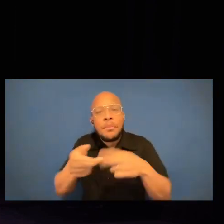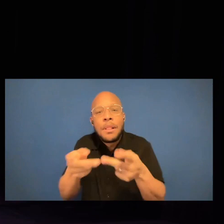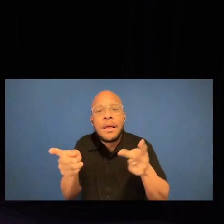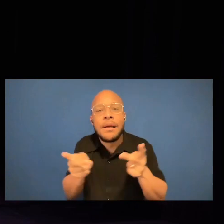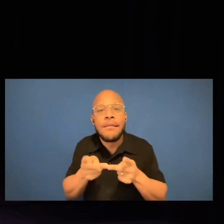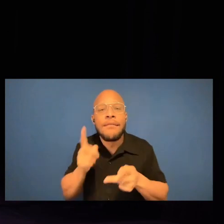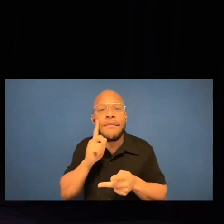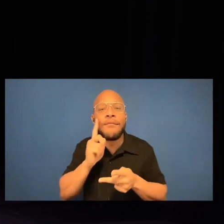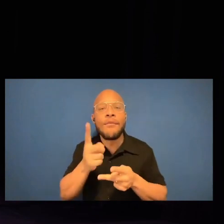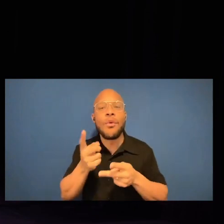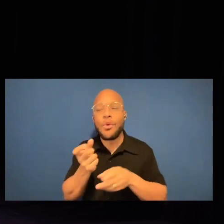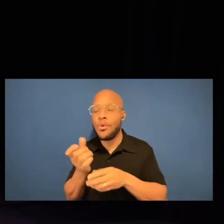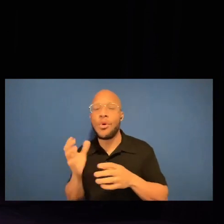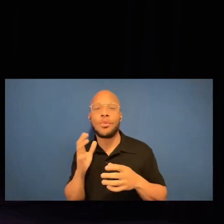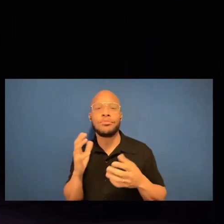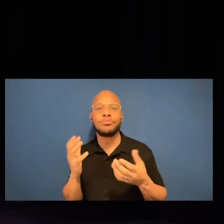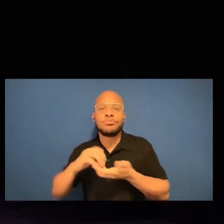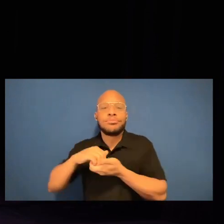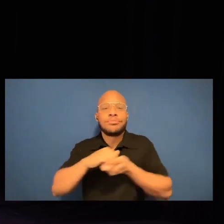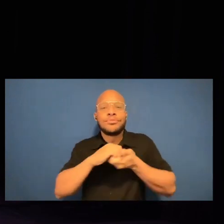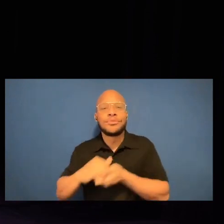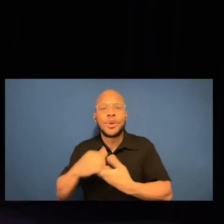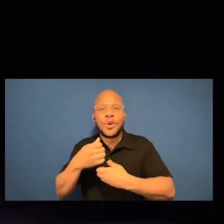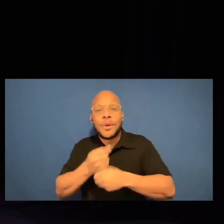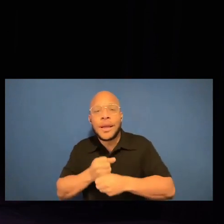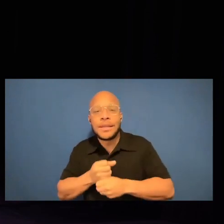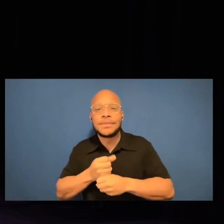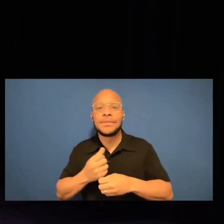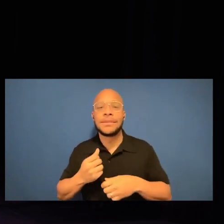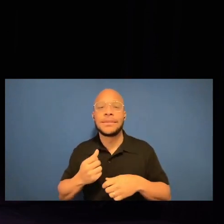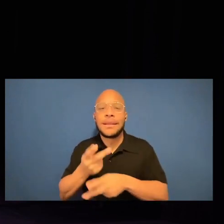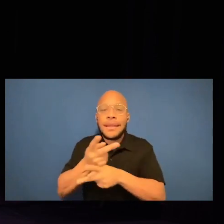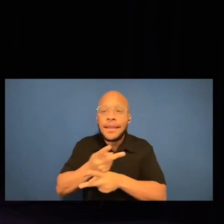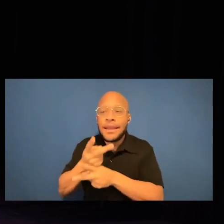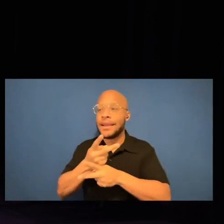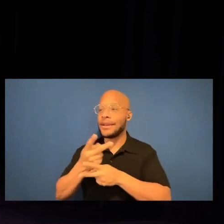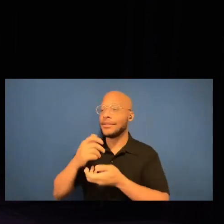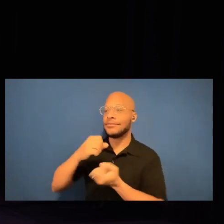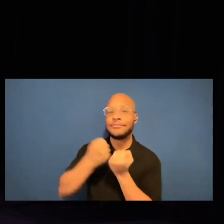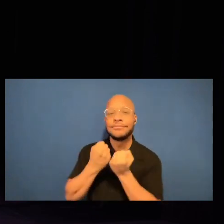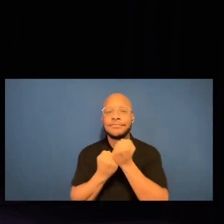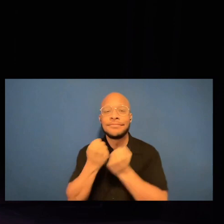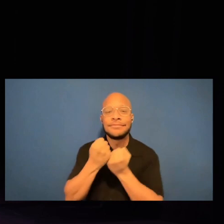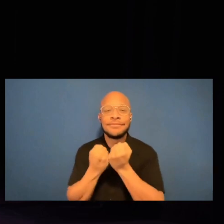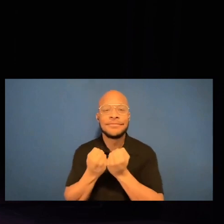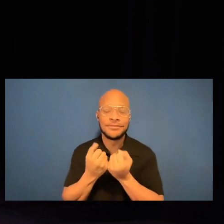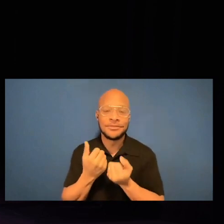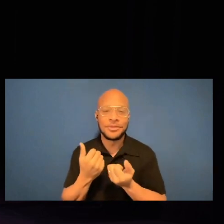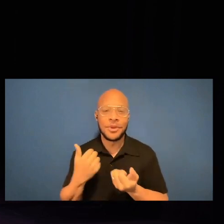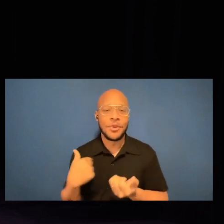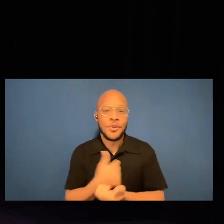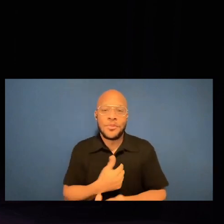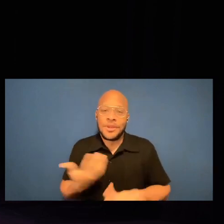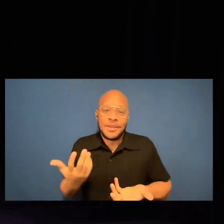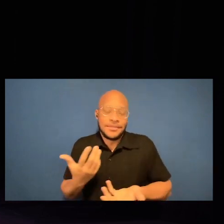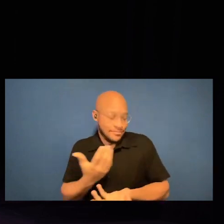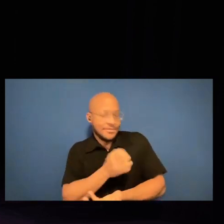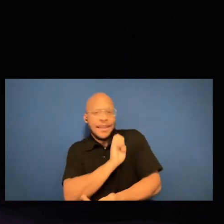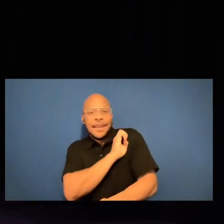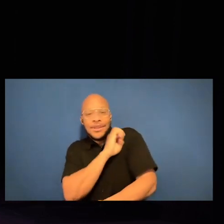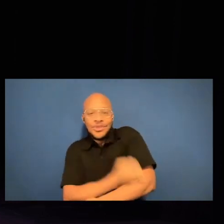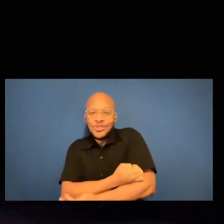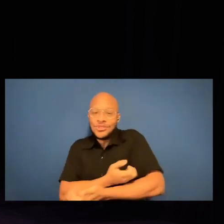So it's great to be here, and I hope everybody who wants to join us in our struggle feel